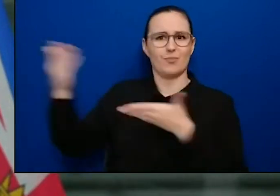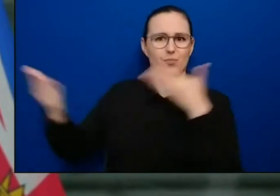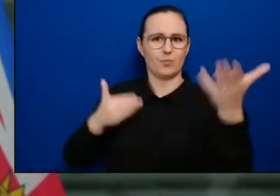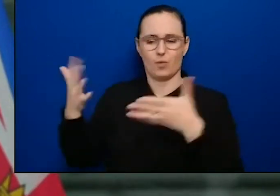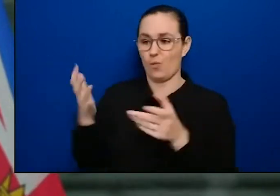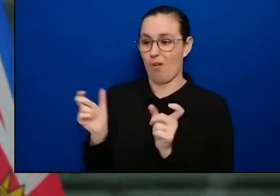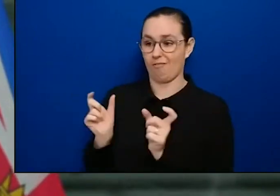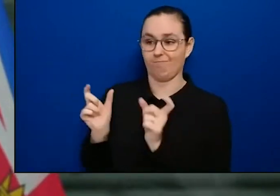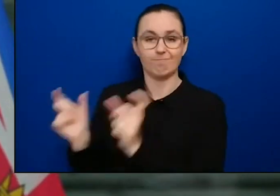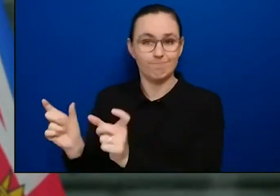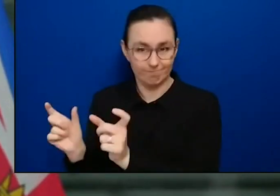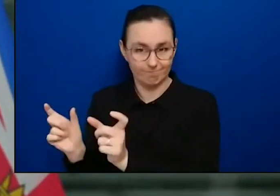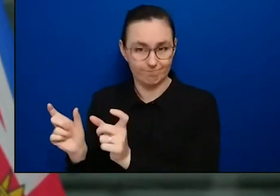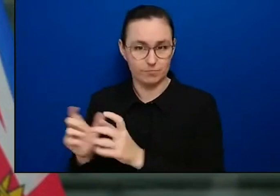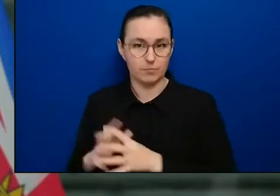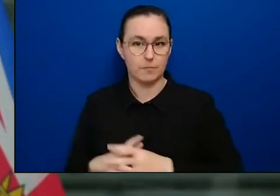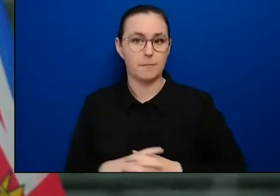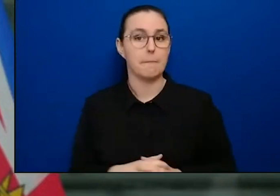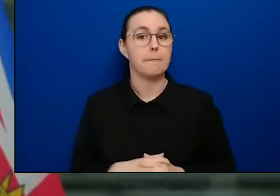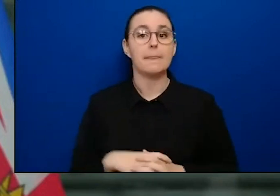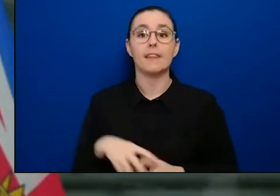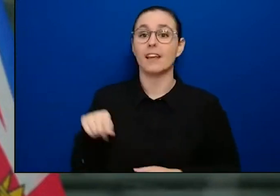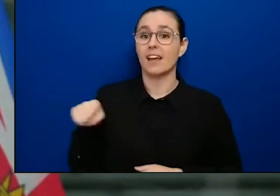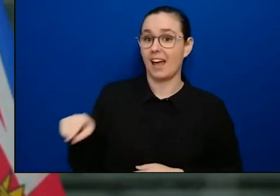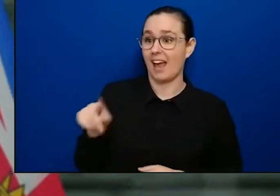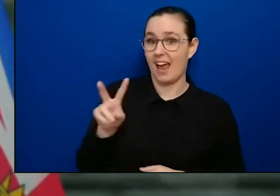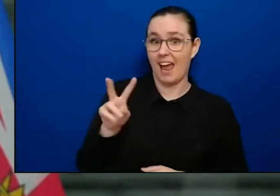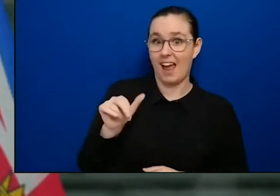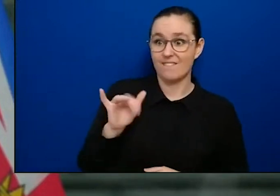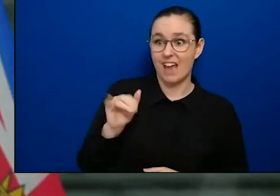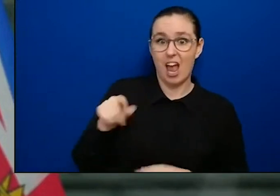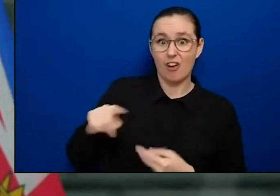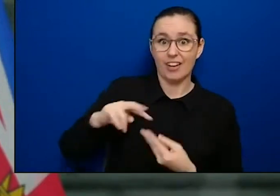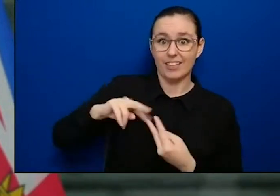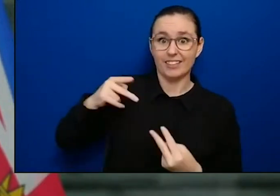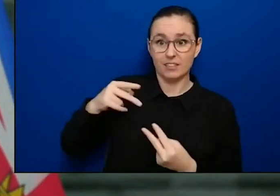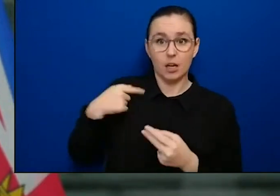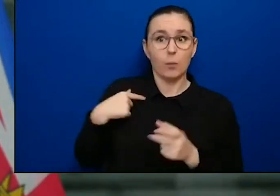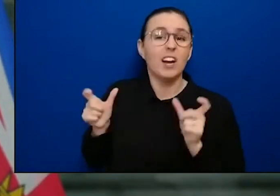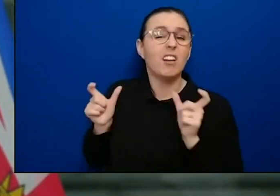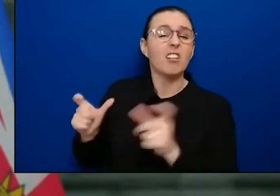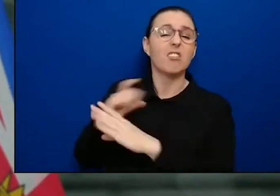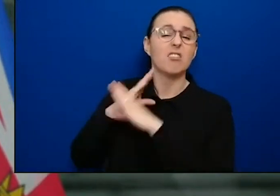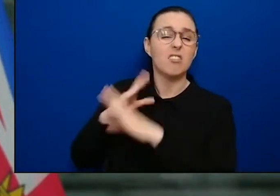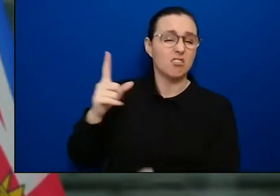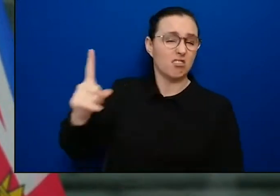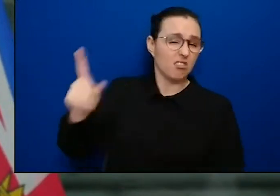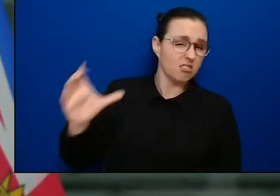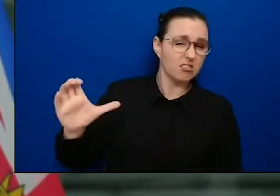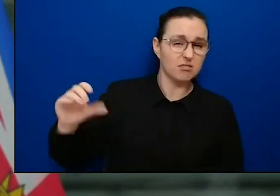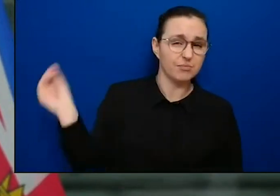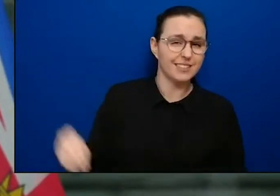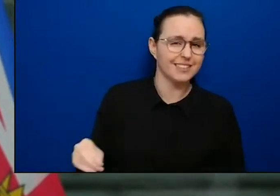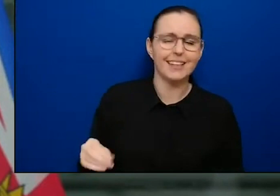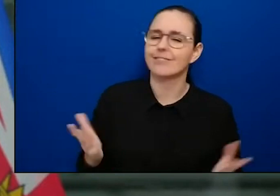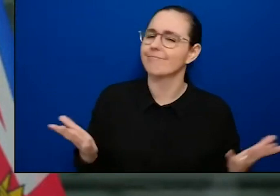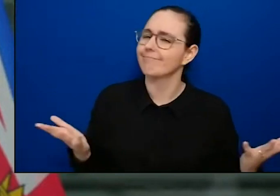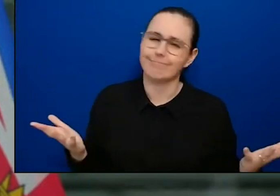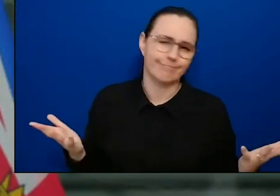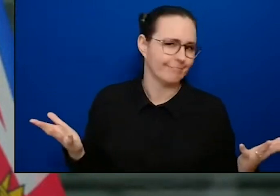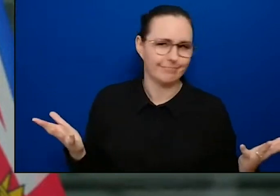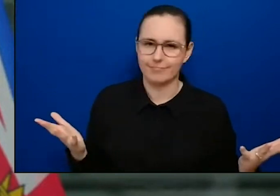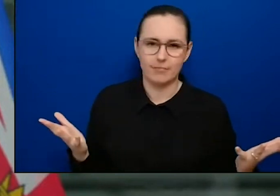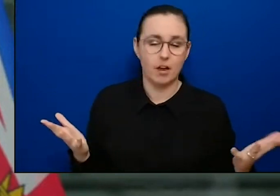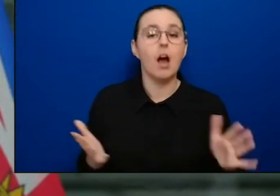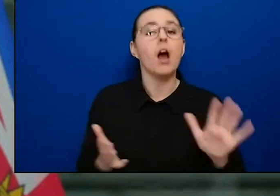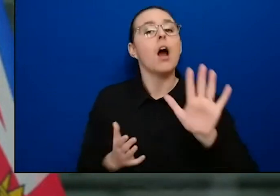arisen, we cannot stop this virus from transmitting, but what we can try and do is slow it down to help us understand